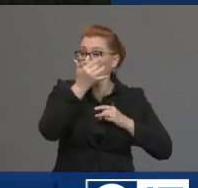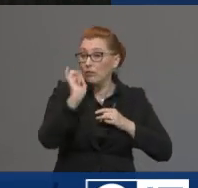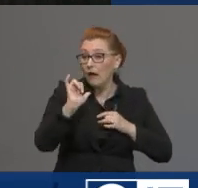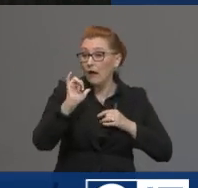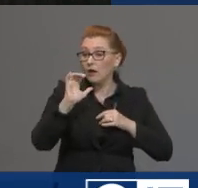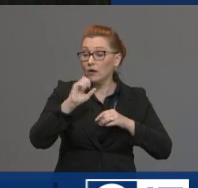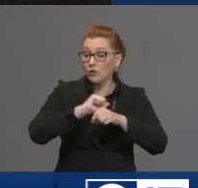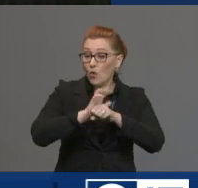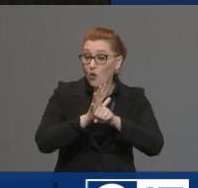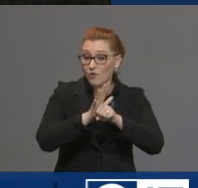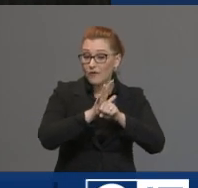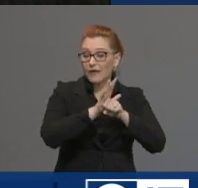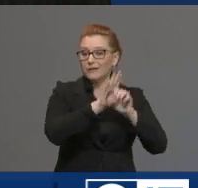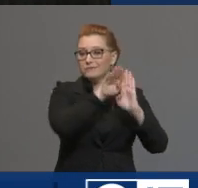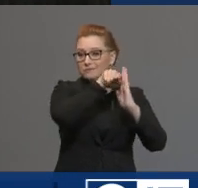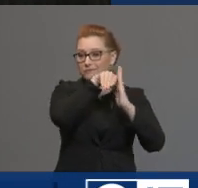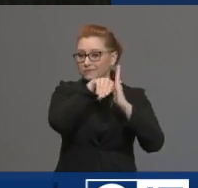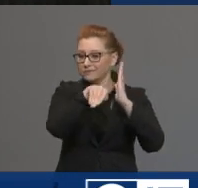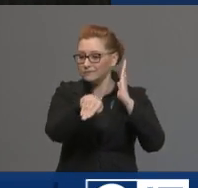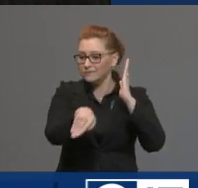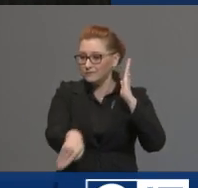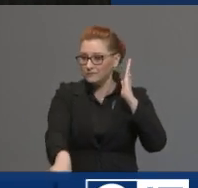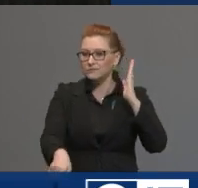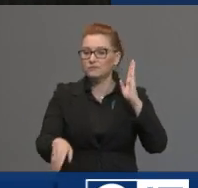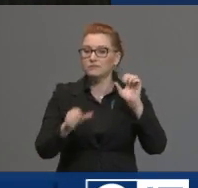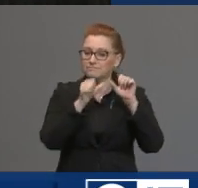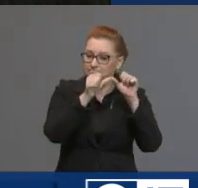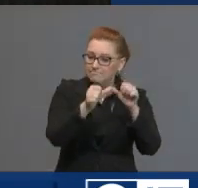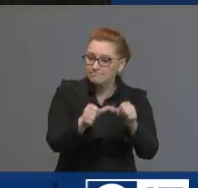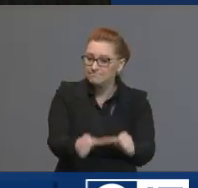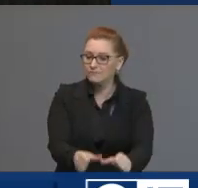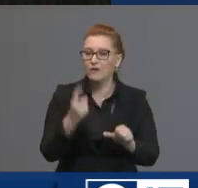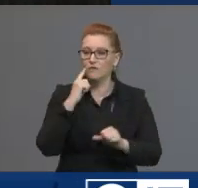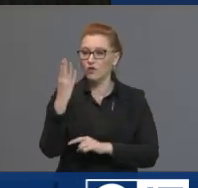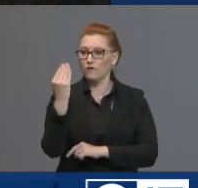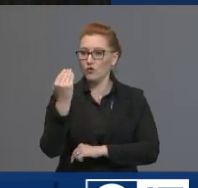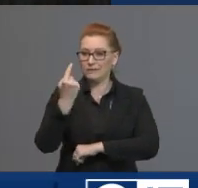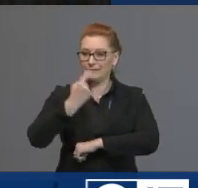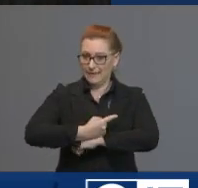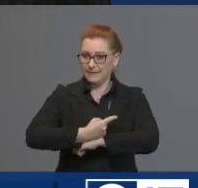COVID-like syndromic cases reported within a 14-day period.